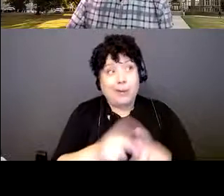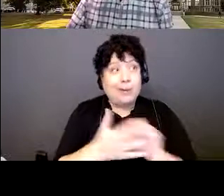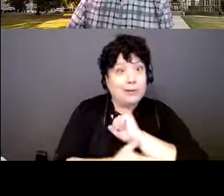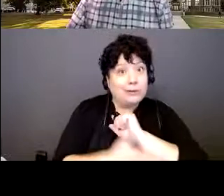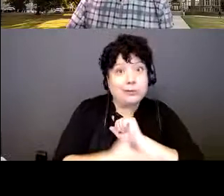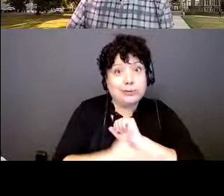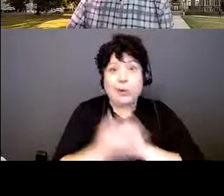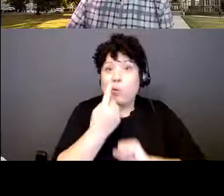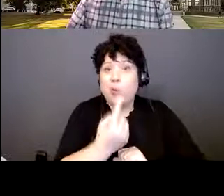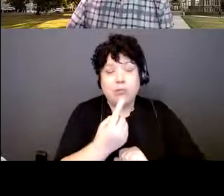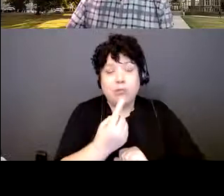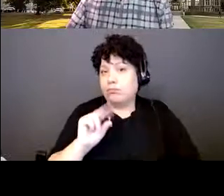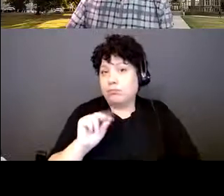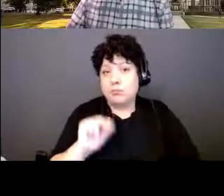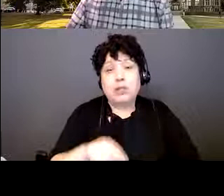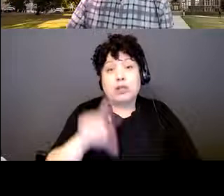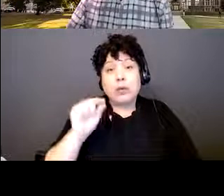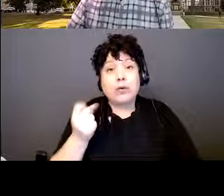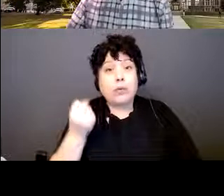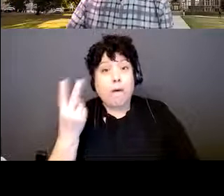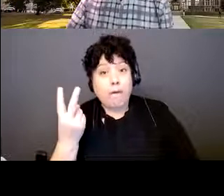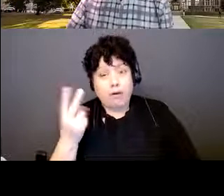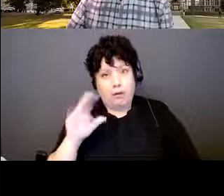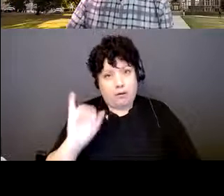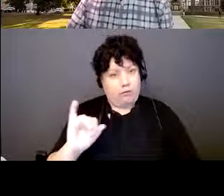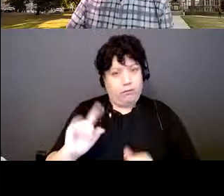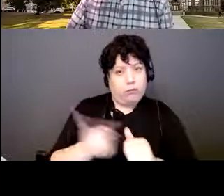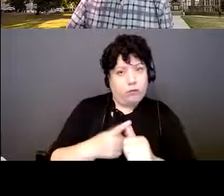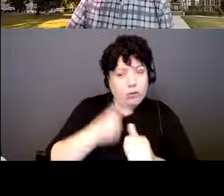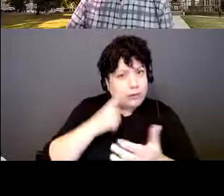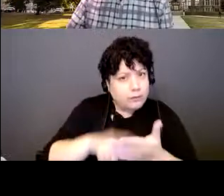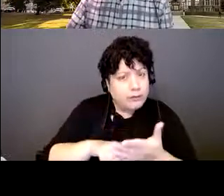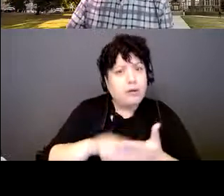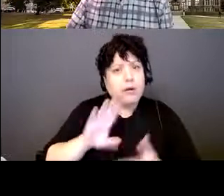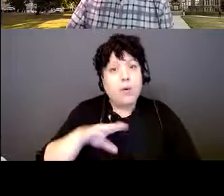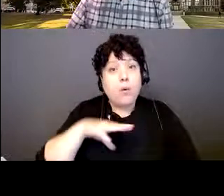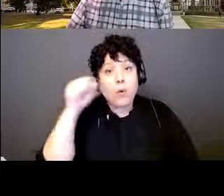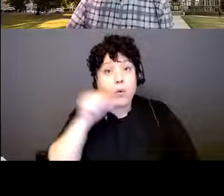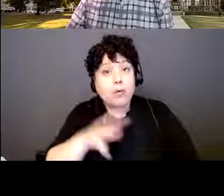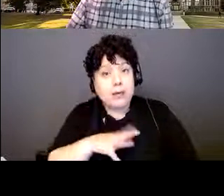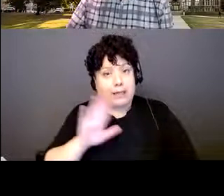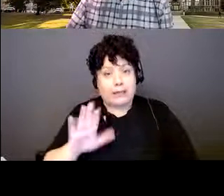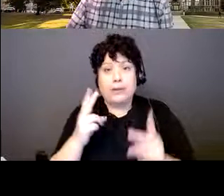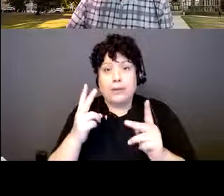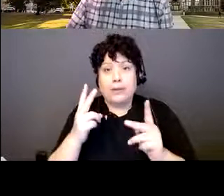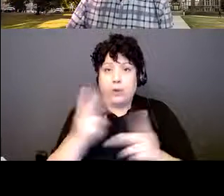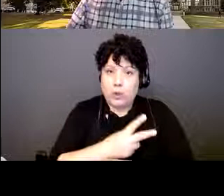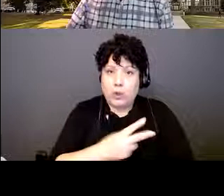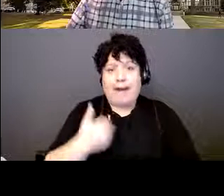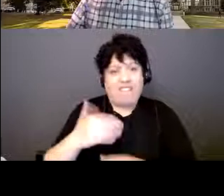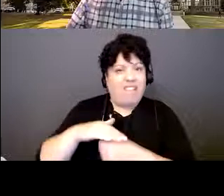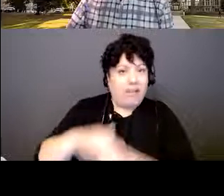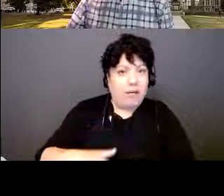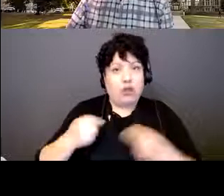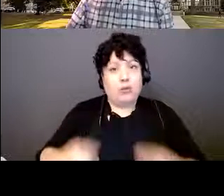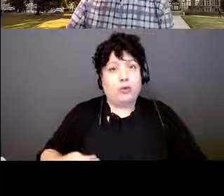in 2012, it was first acknowledged that older women are especially vulnerable to human rights abuses related